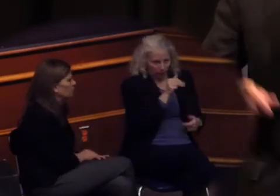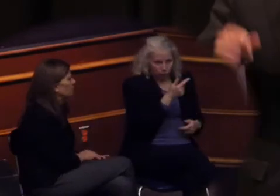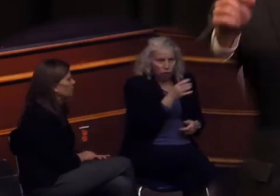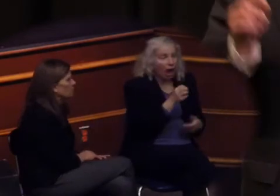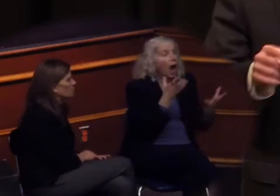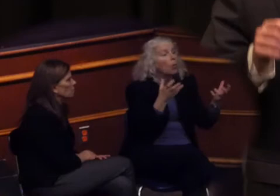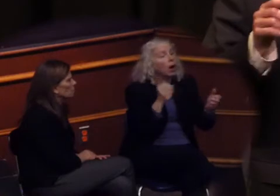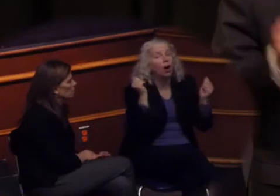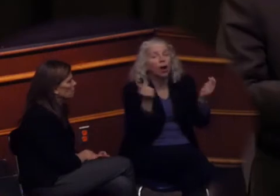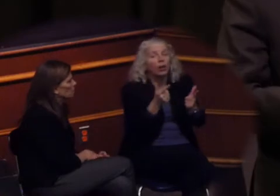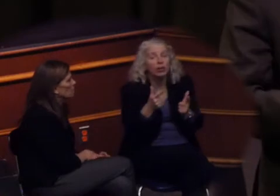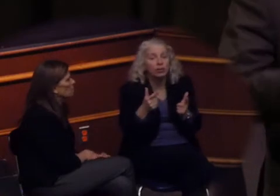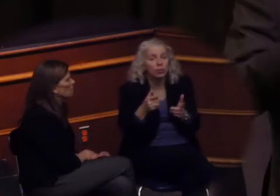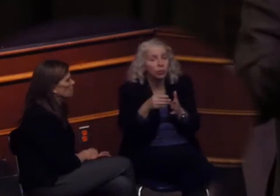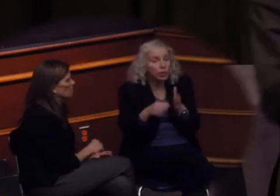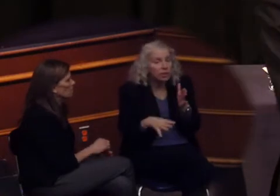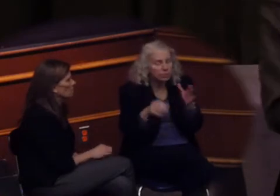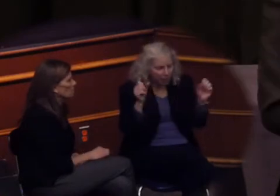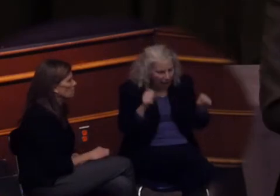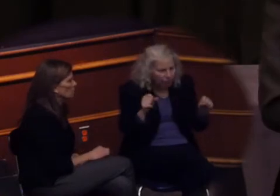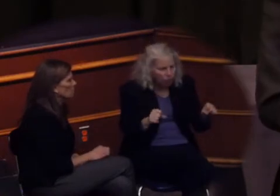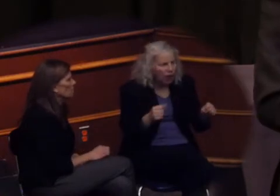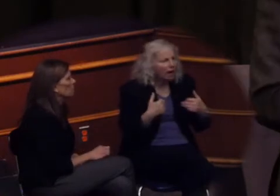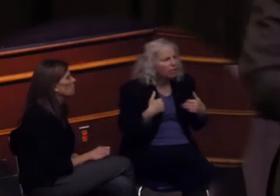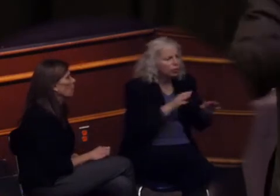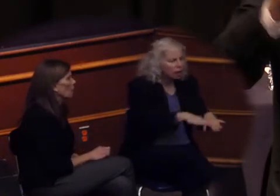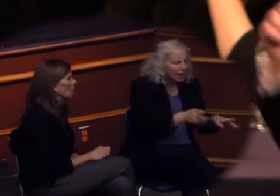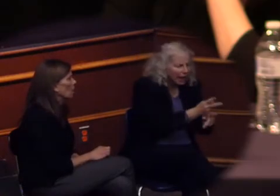-quality, affordable childcare and preschool.